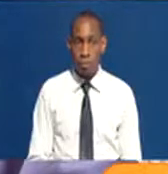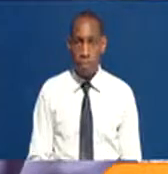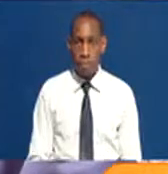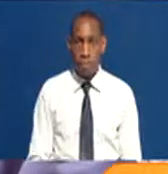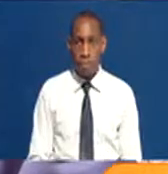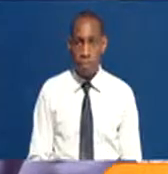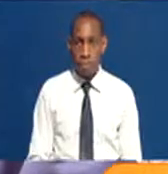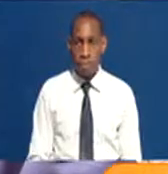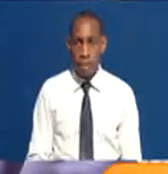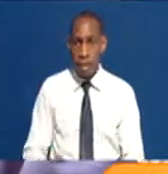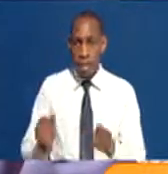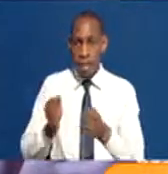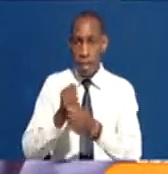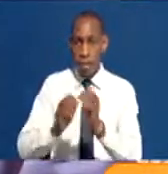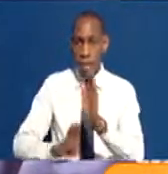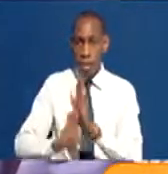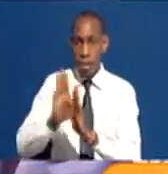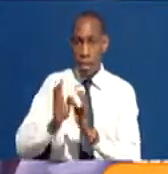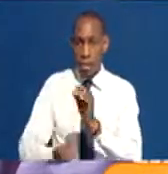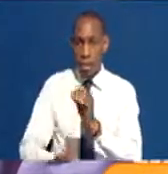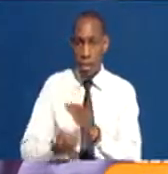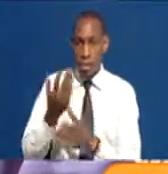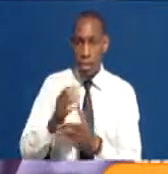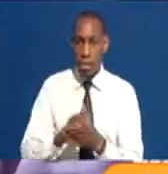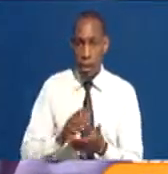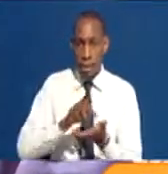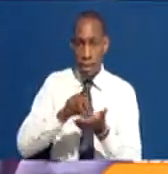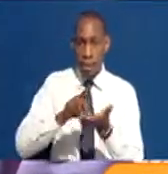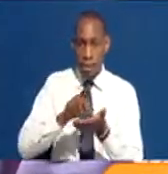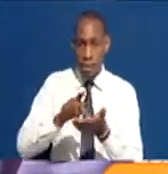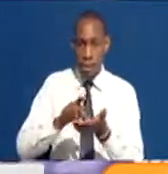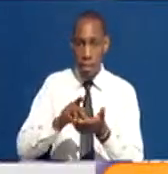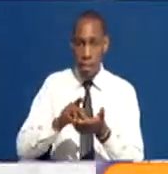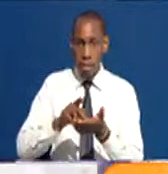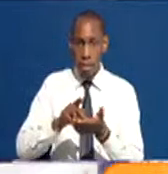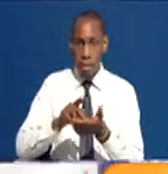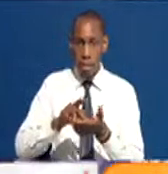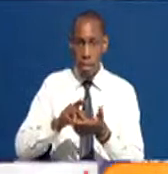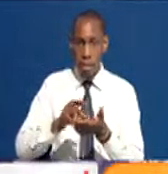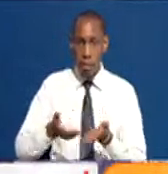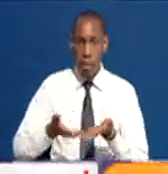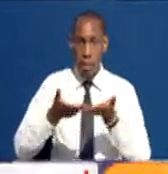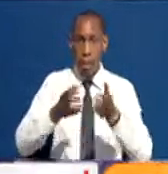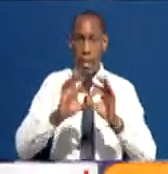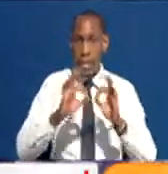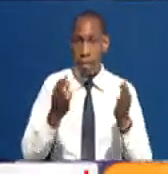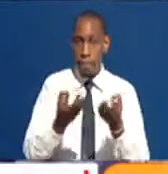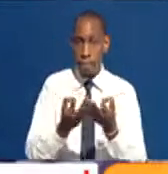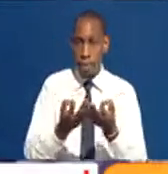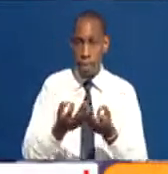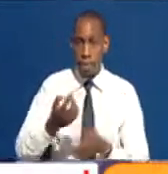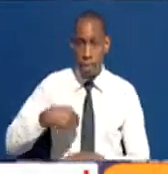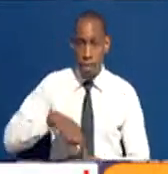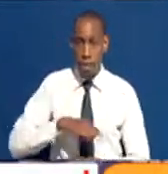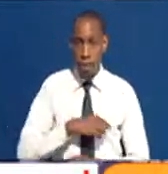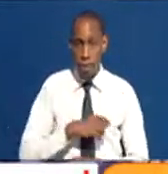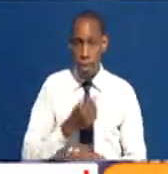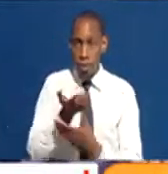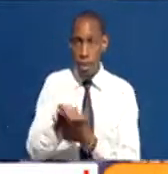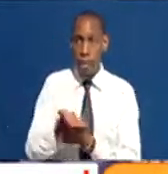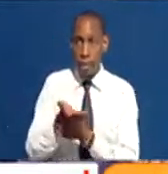They cannot develop a crop that will produce poison and then give it to their families. Therefore, we have